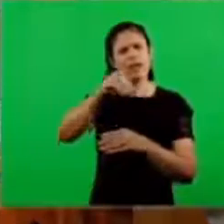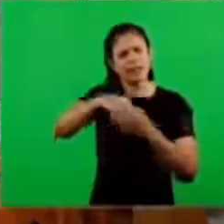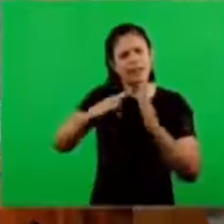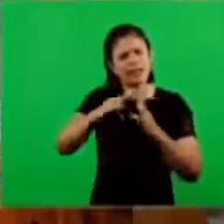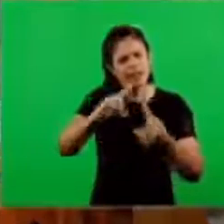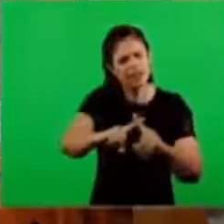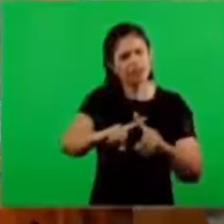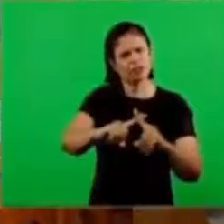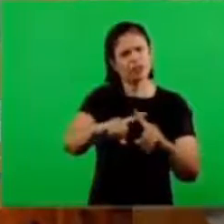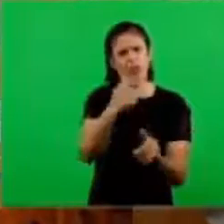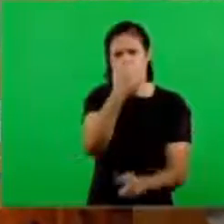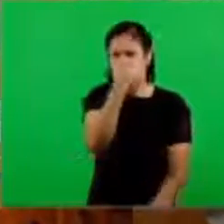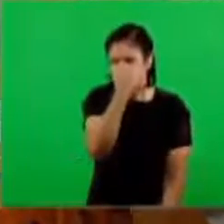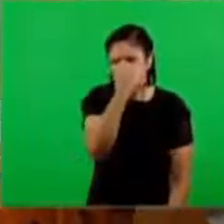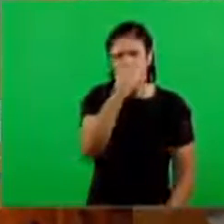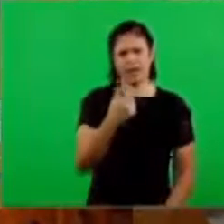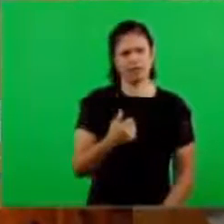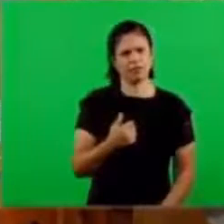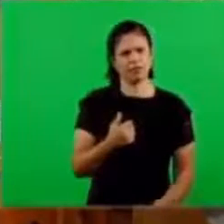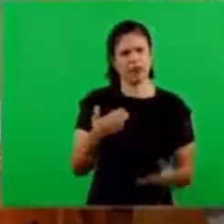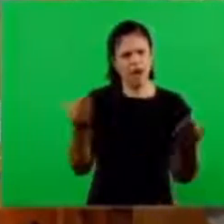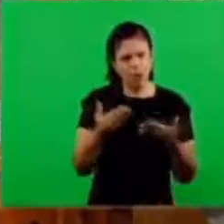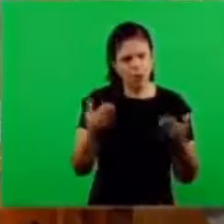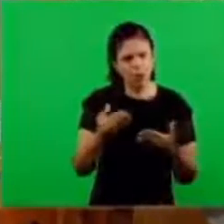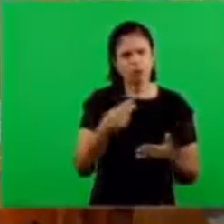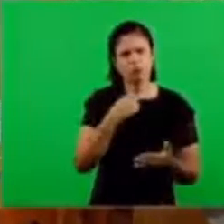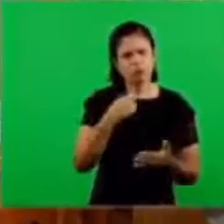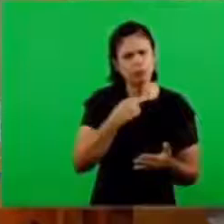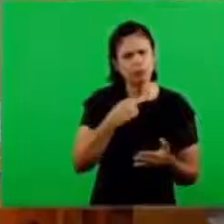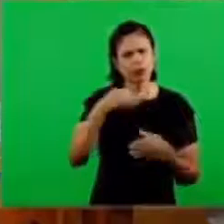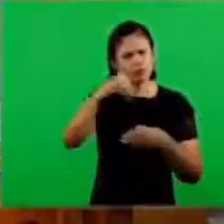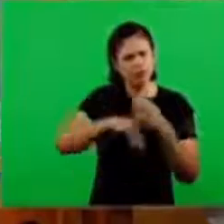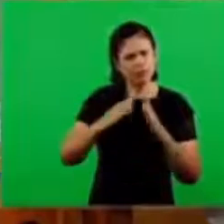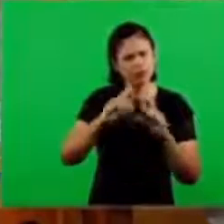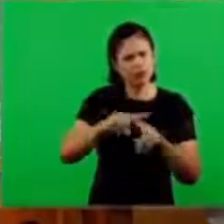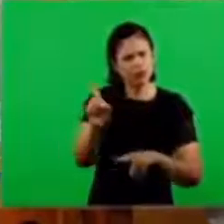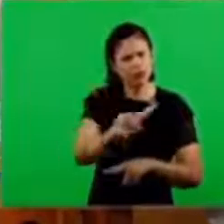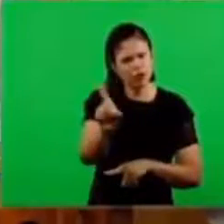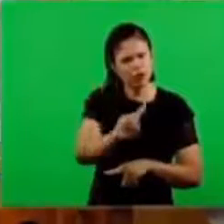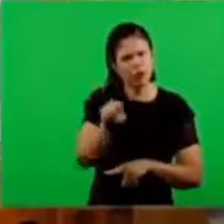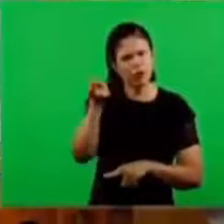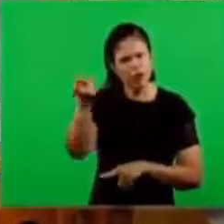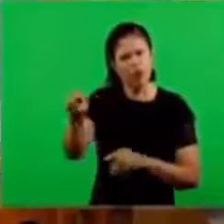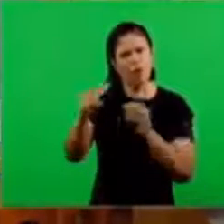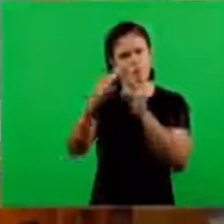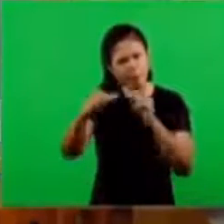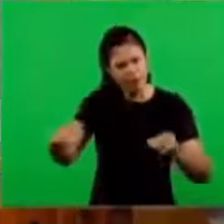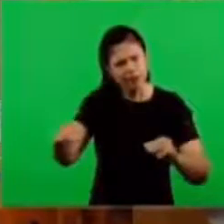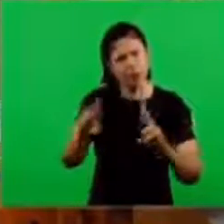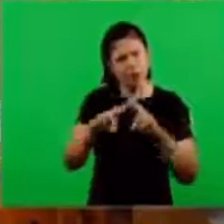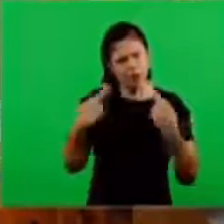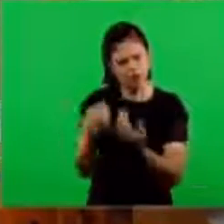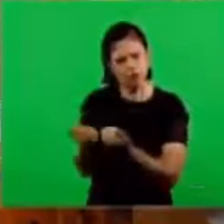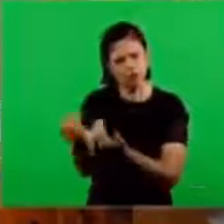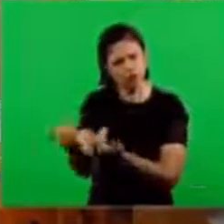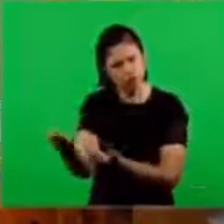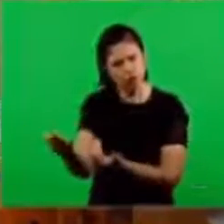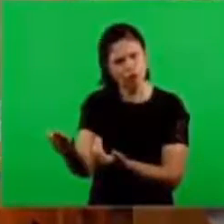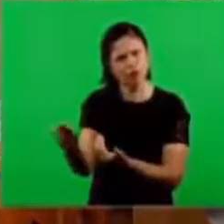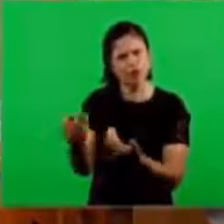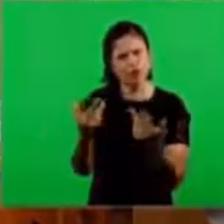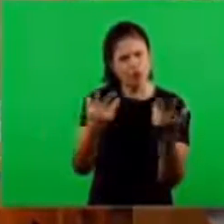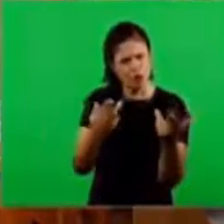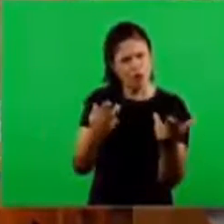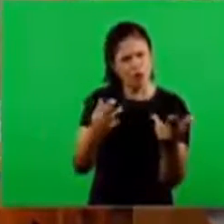we're going to have a repeat. So day 15 for sure. We're going to wait for the pastors or the region